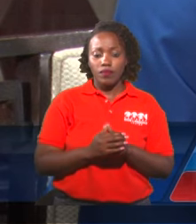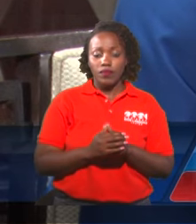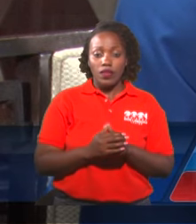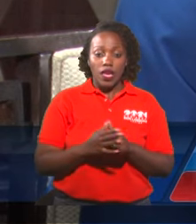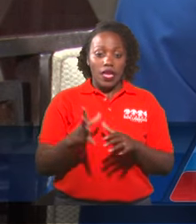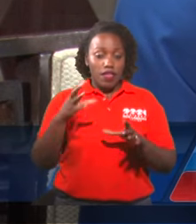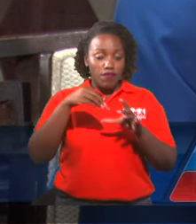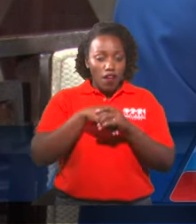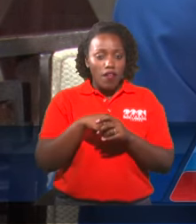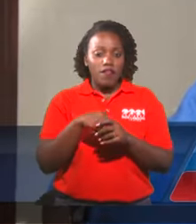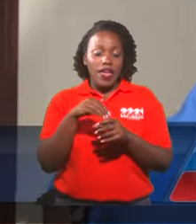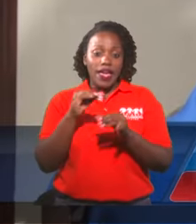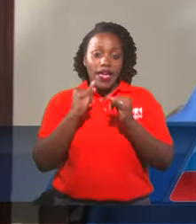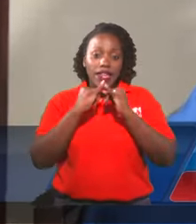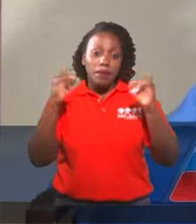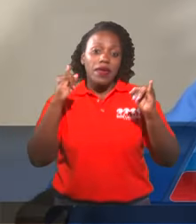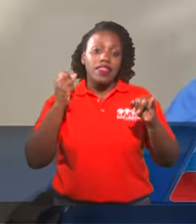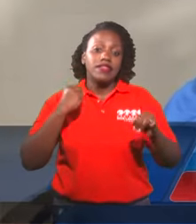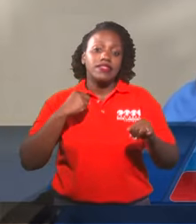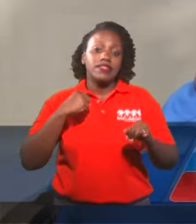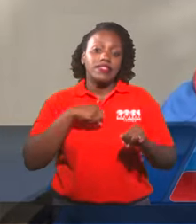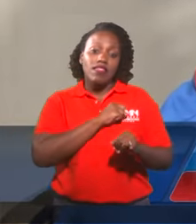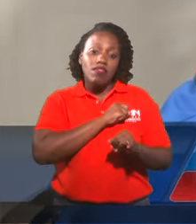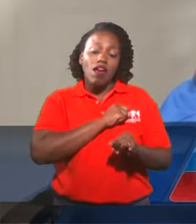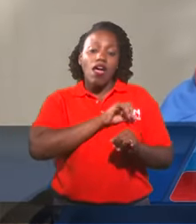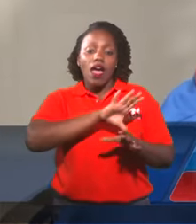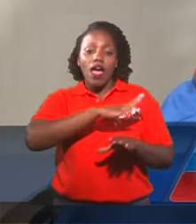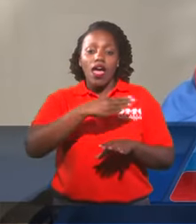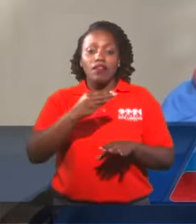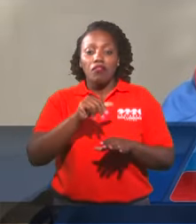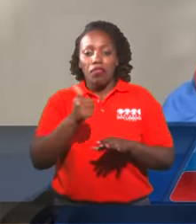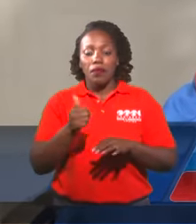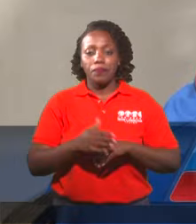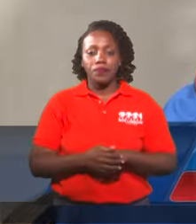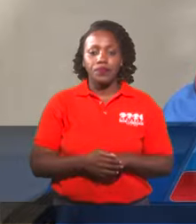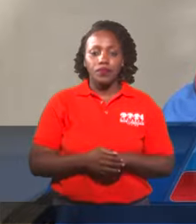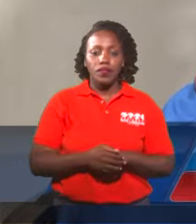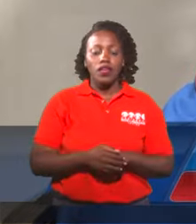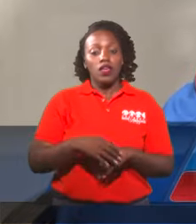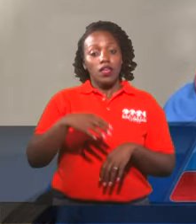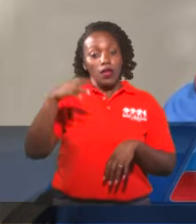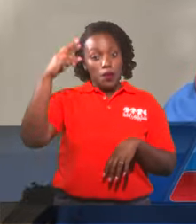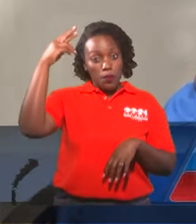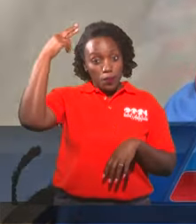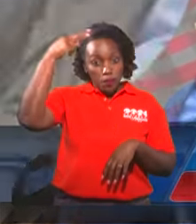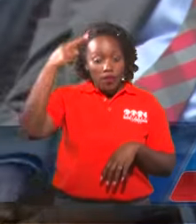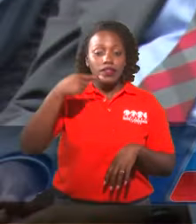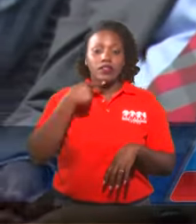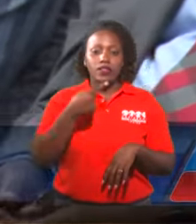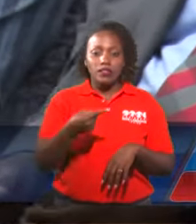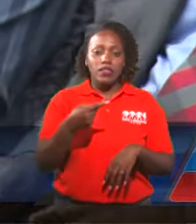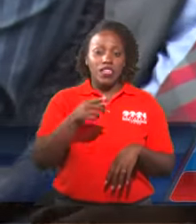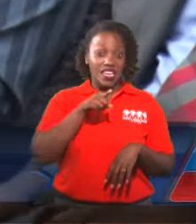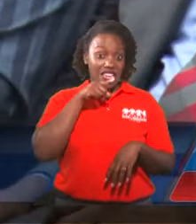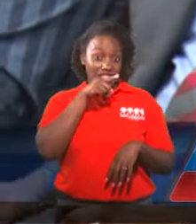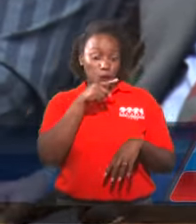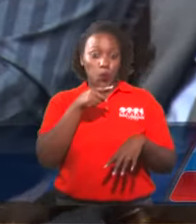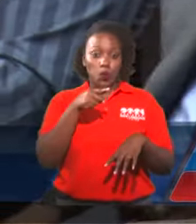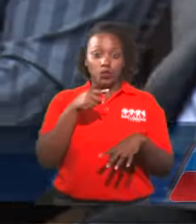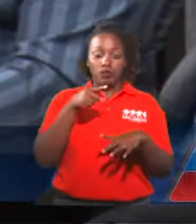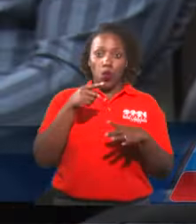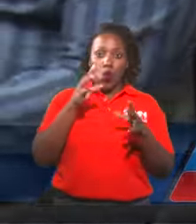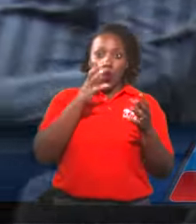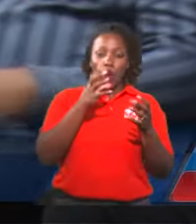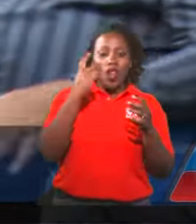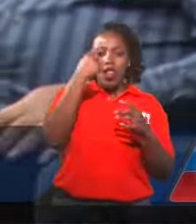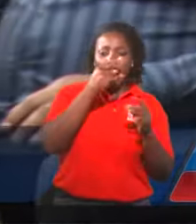senator, then. Prime Minister Dr. Keith Rowley said Sir Wes Hall was a towering figure who influenced many